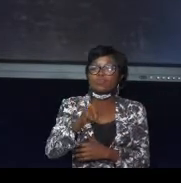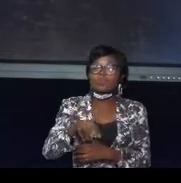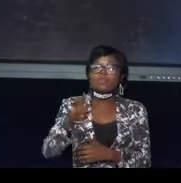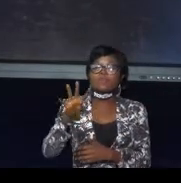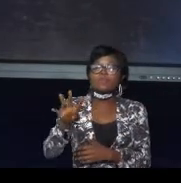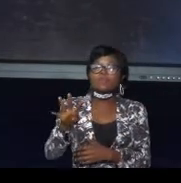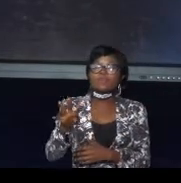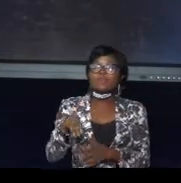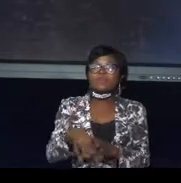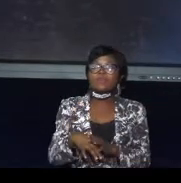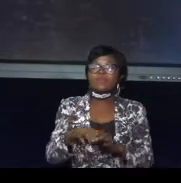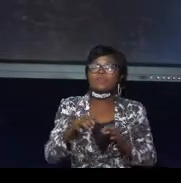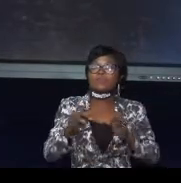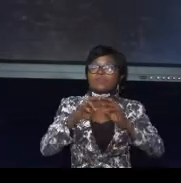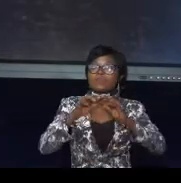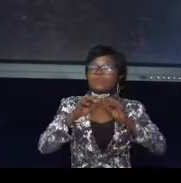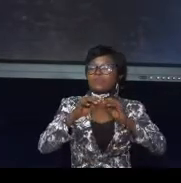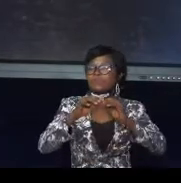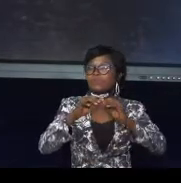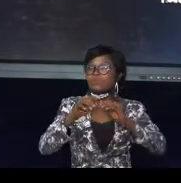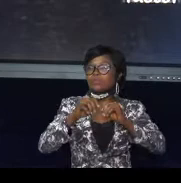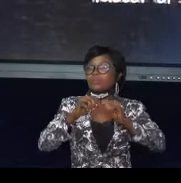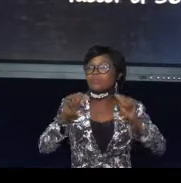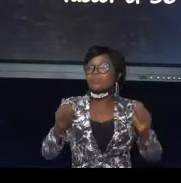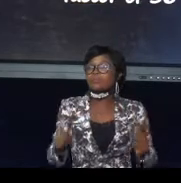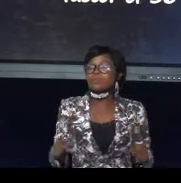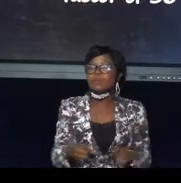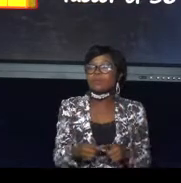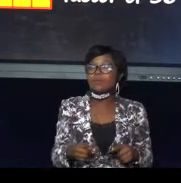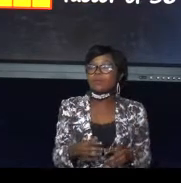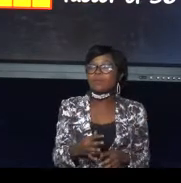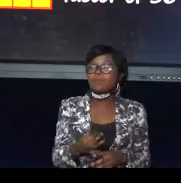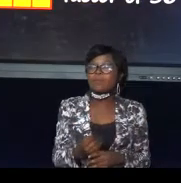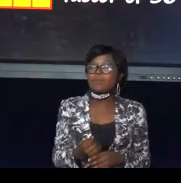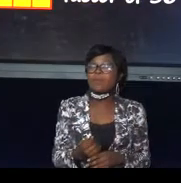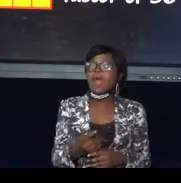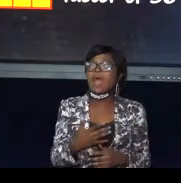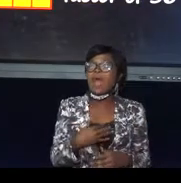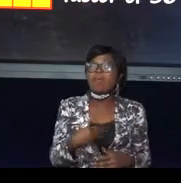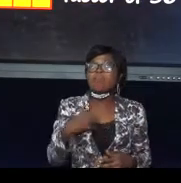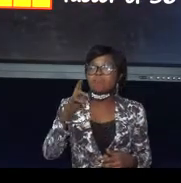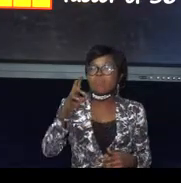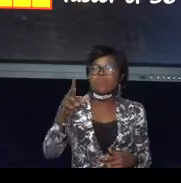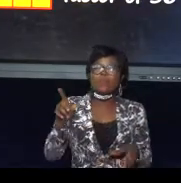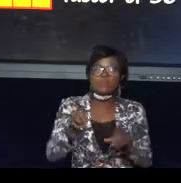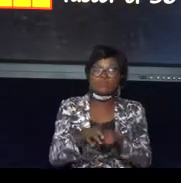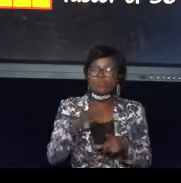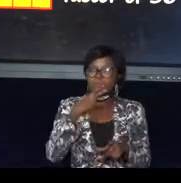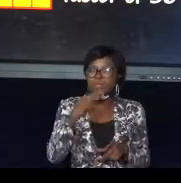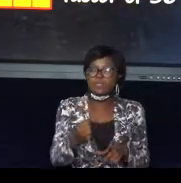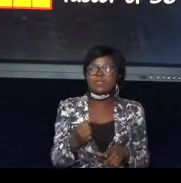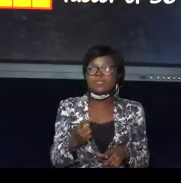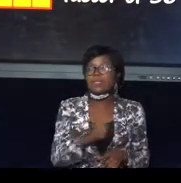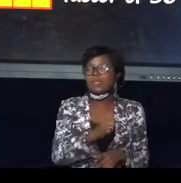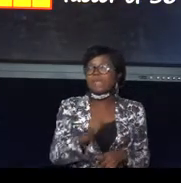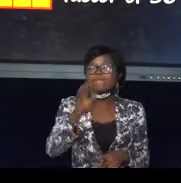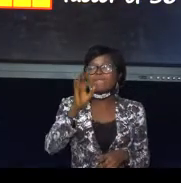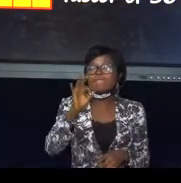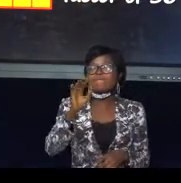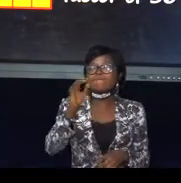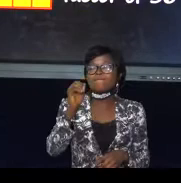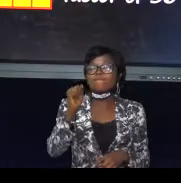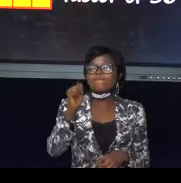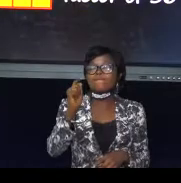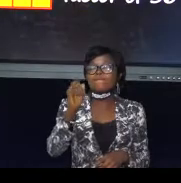24 squares, so I use this to represent 24. Now I use this to represent 36. And 3 is also a factor because I'm able to arrange it